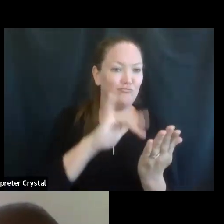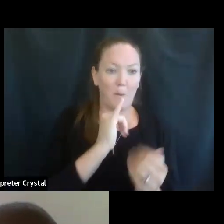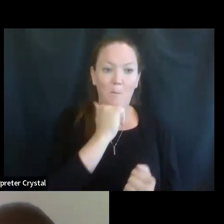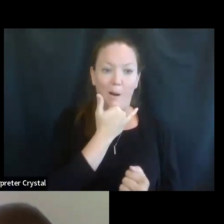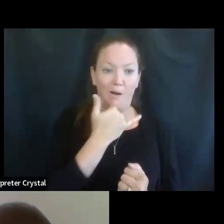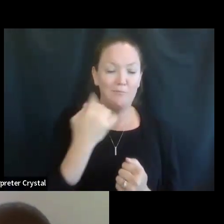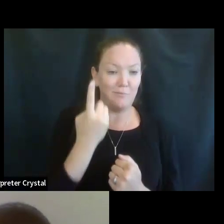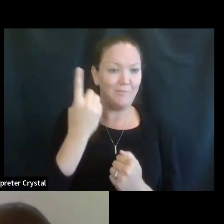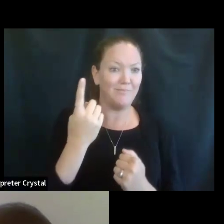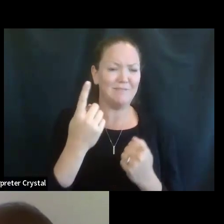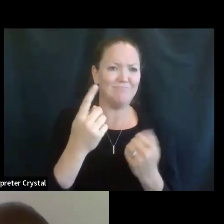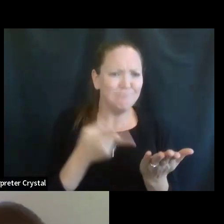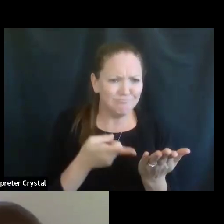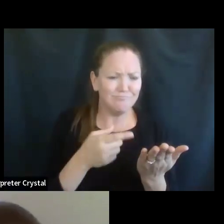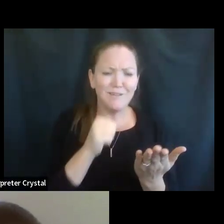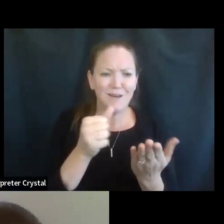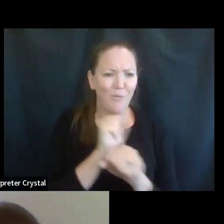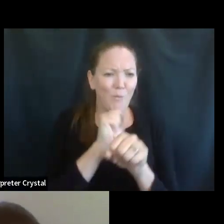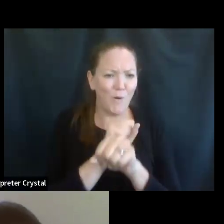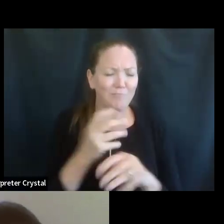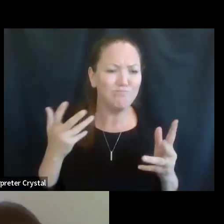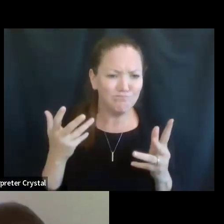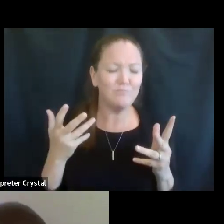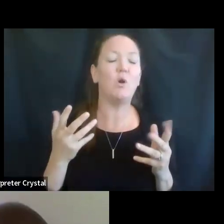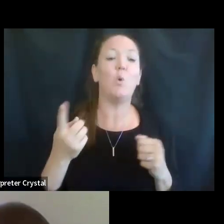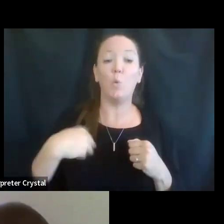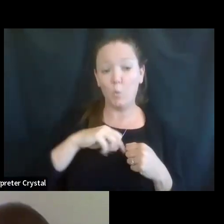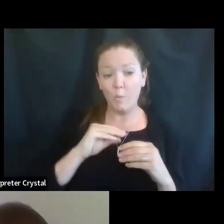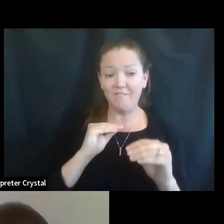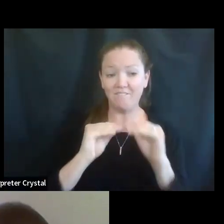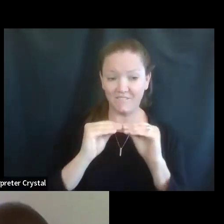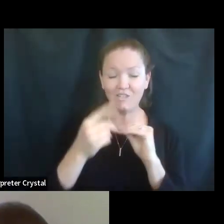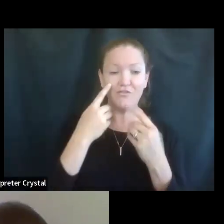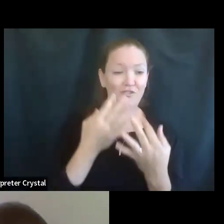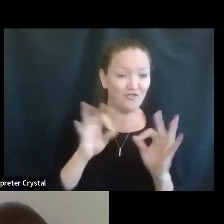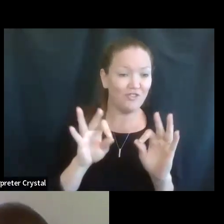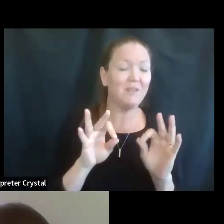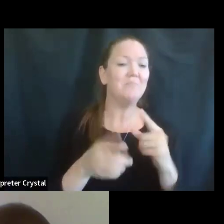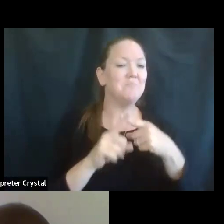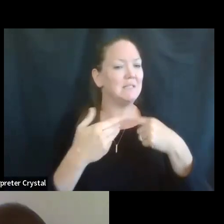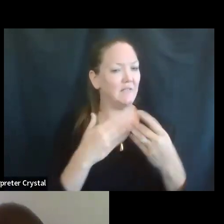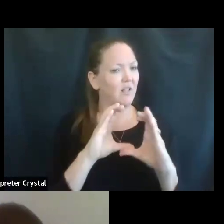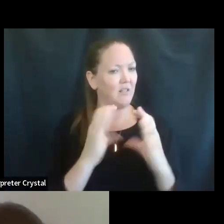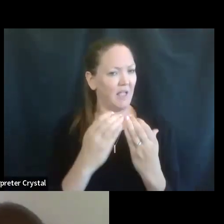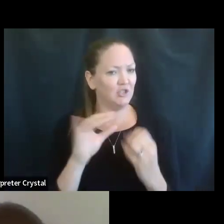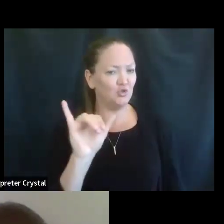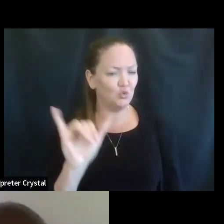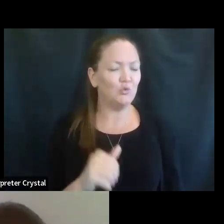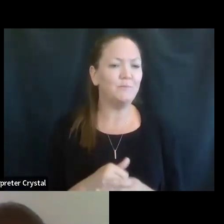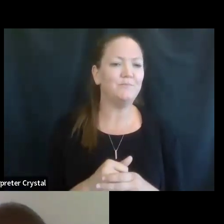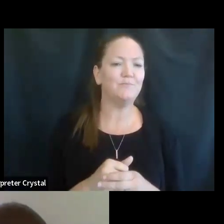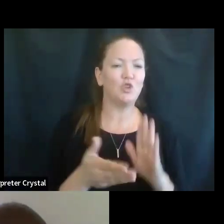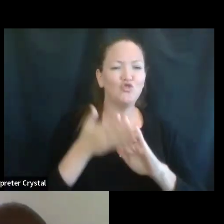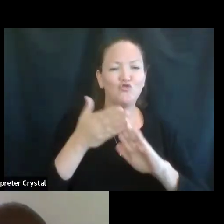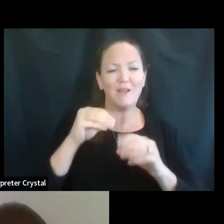it's just not working. And so we'll fix it for free, and plus we have classes. It's right in San